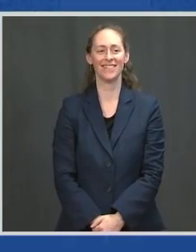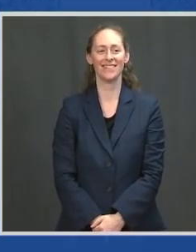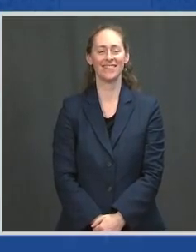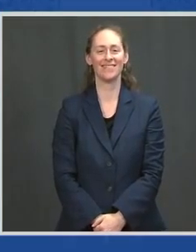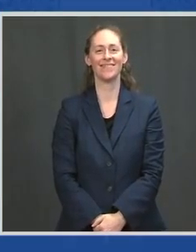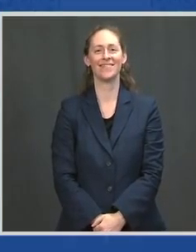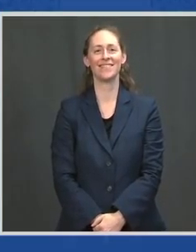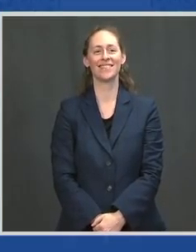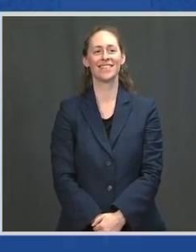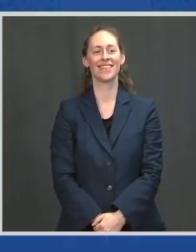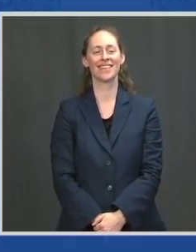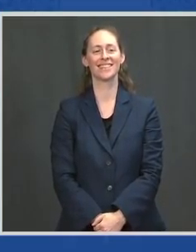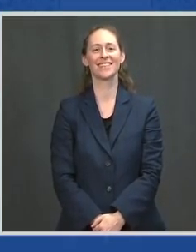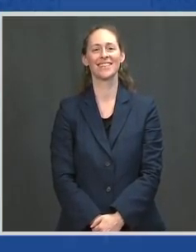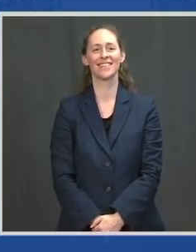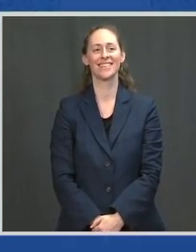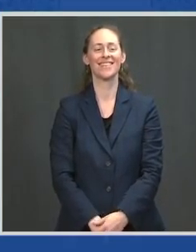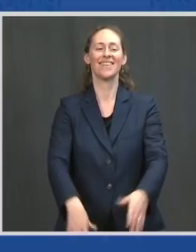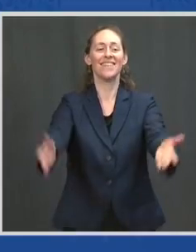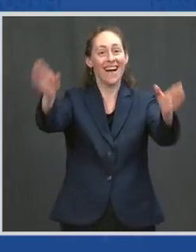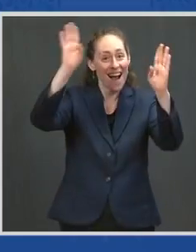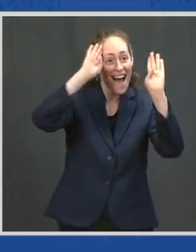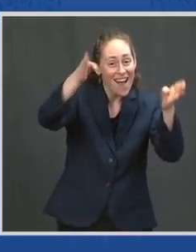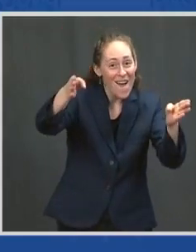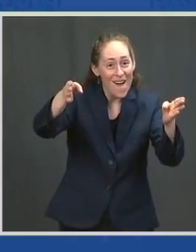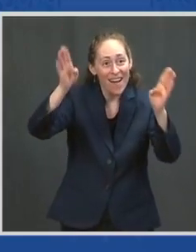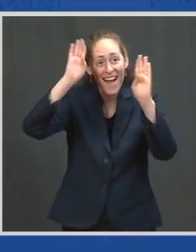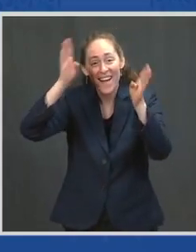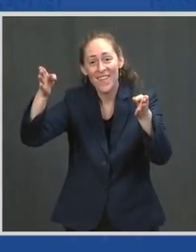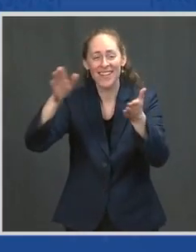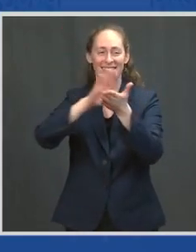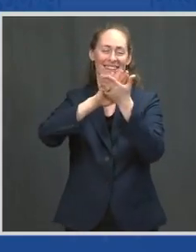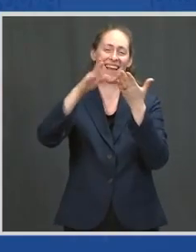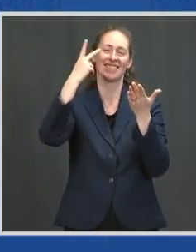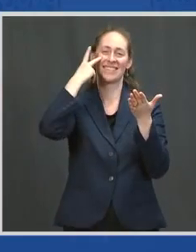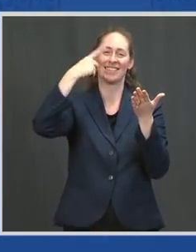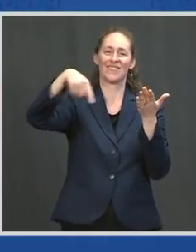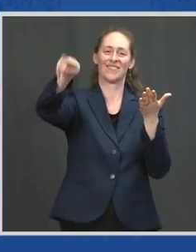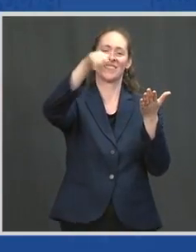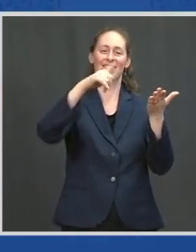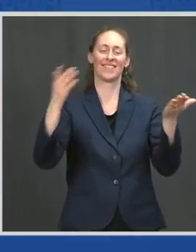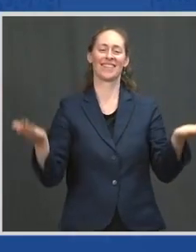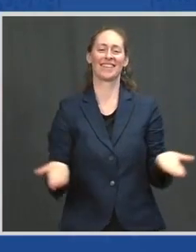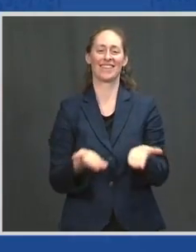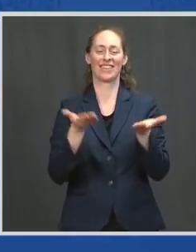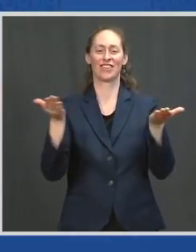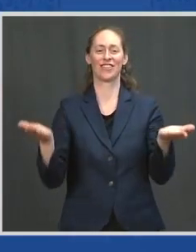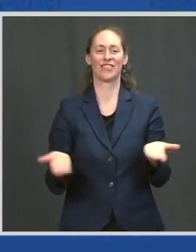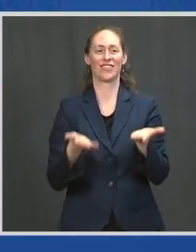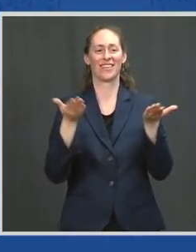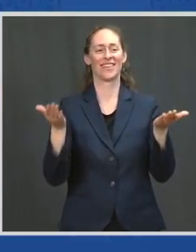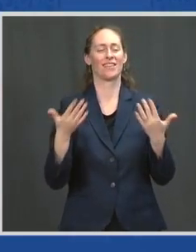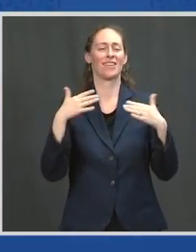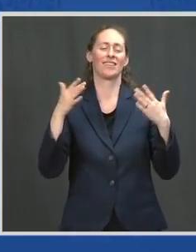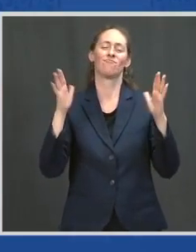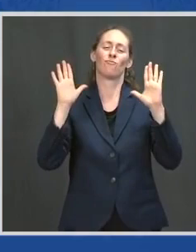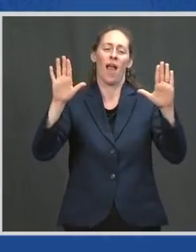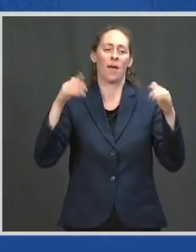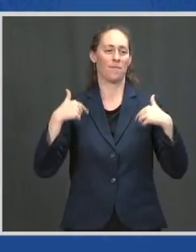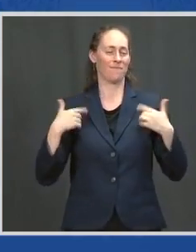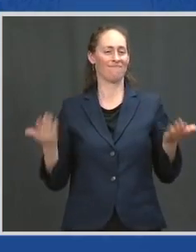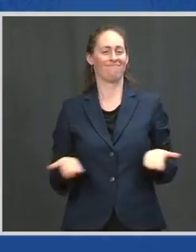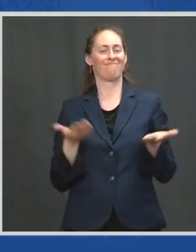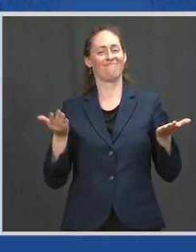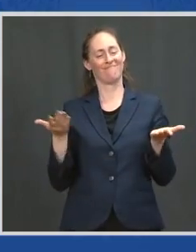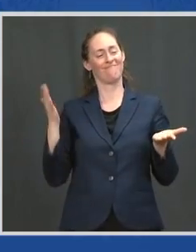So, hello everybody. So nice to see everybody. And it's great to be back in Southern Virginia and